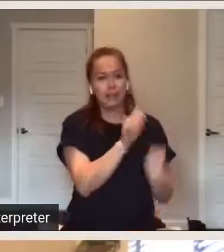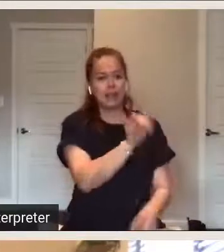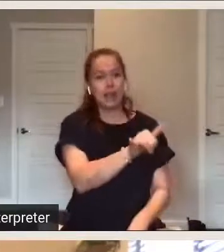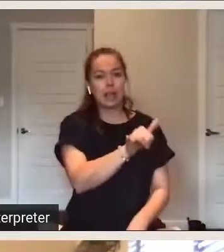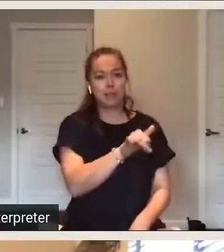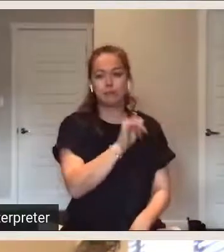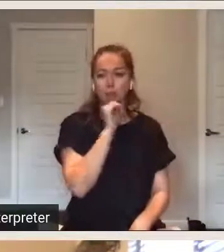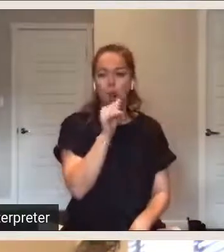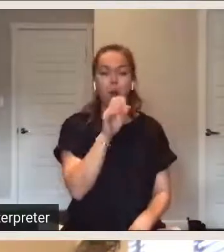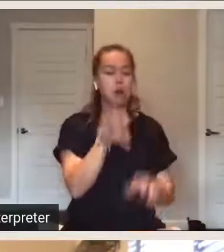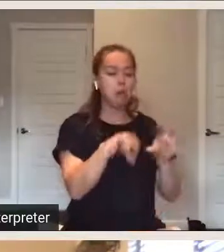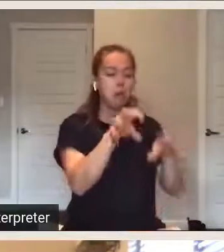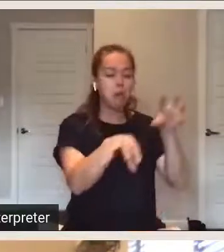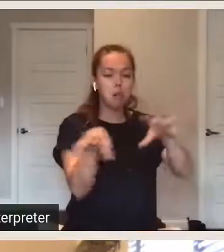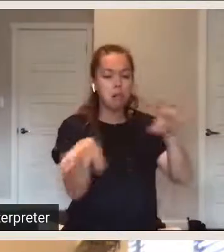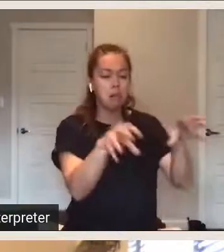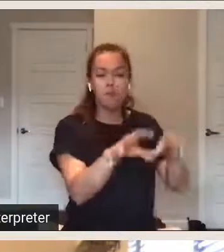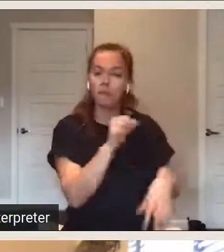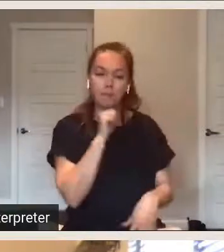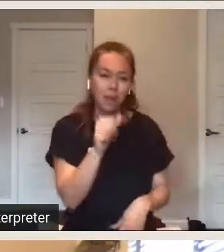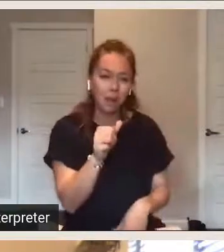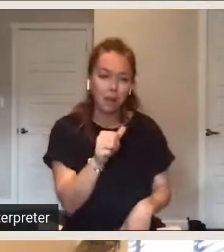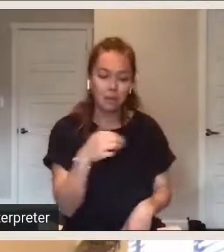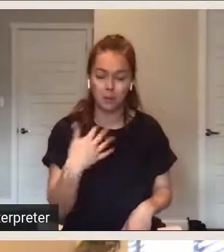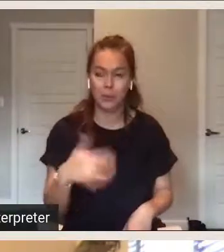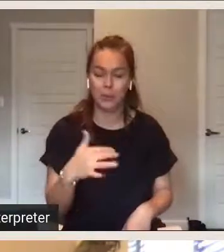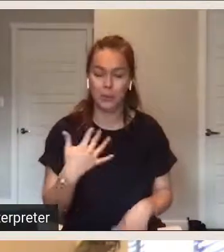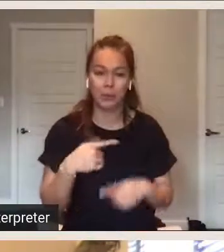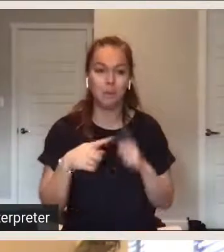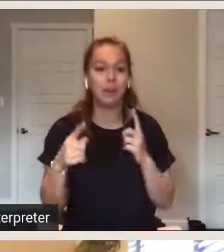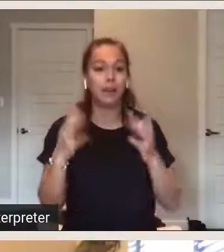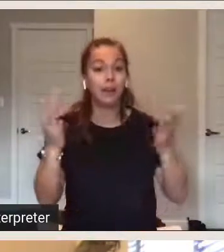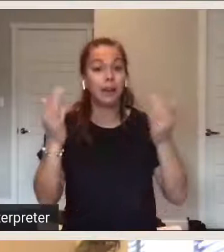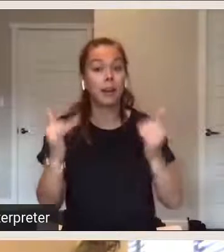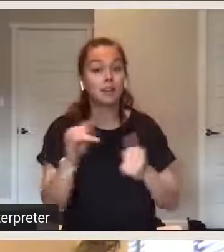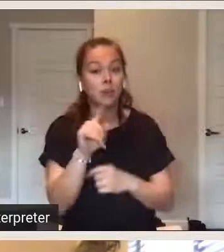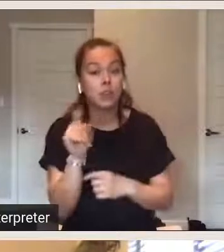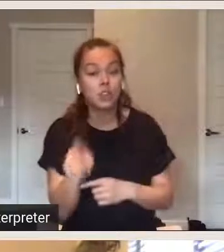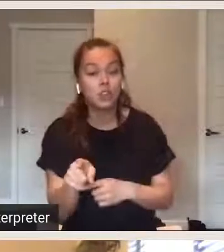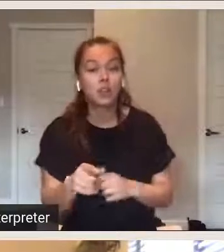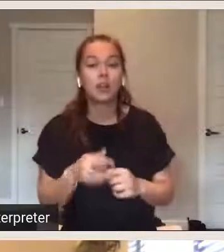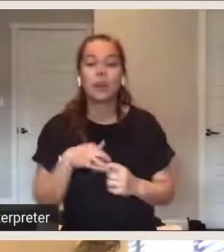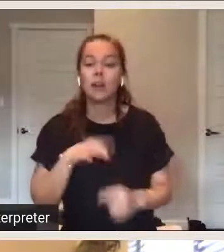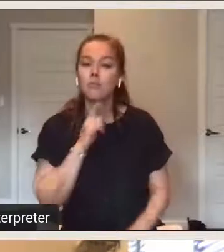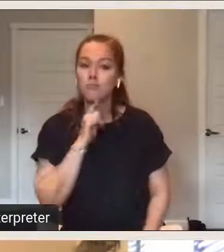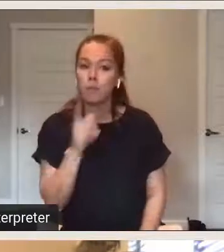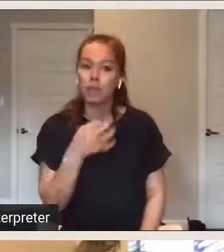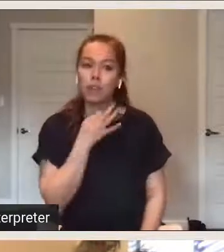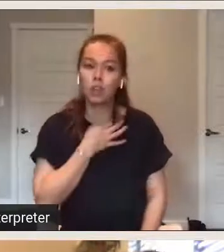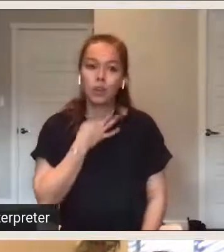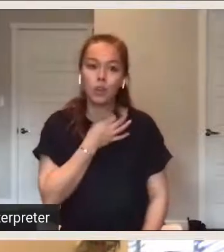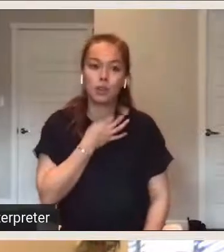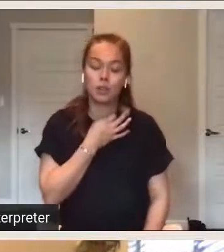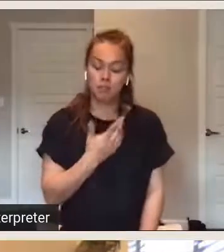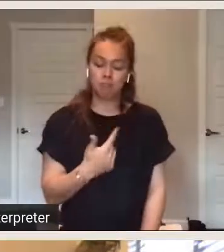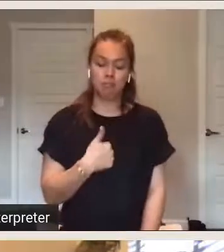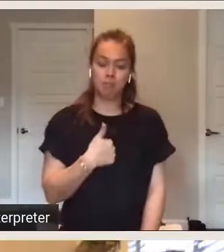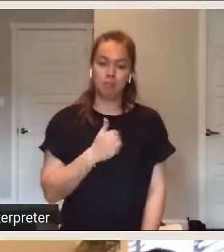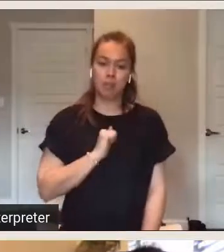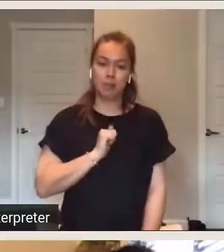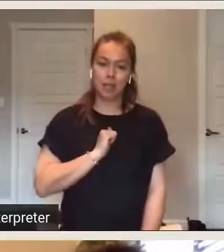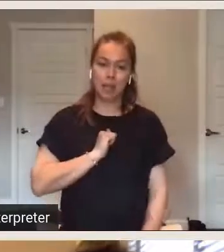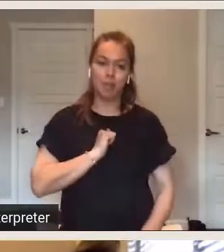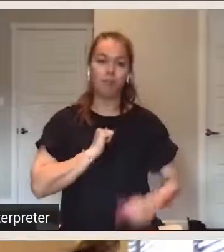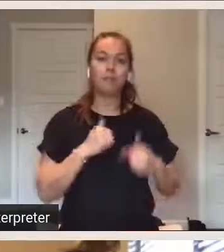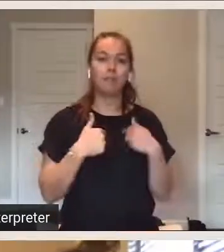I think on that, that kind of leads to my next question that I'm really curious about. I mean, from myself, like, I truly